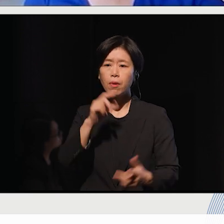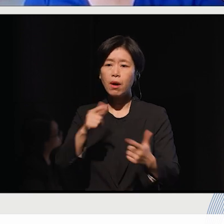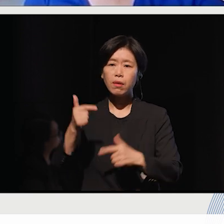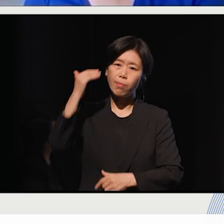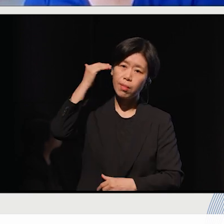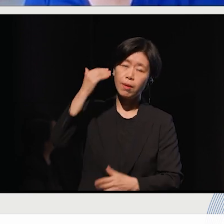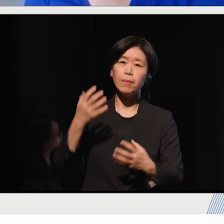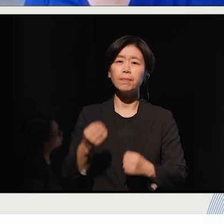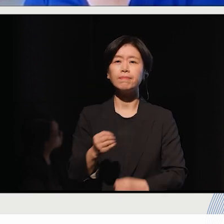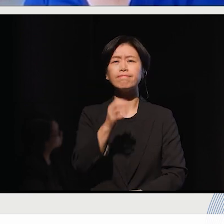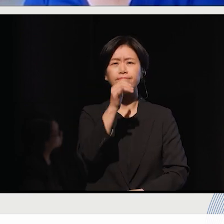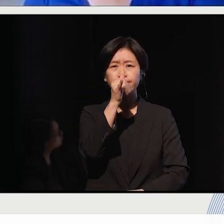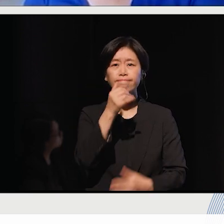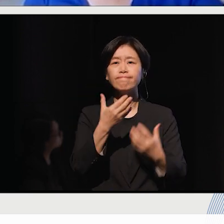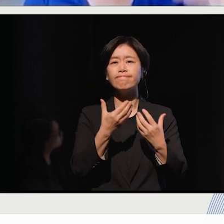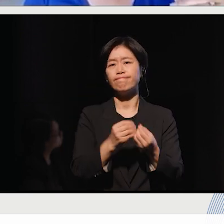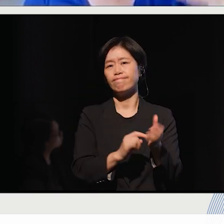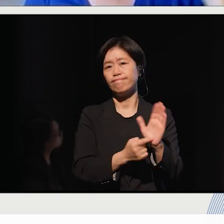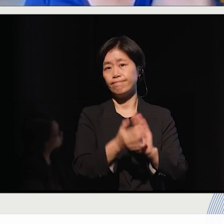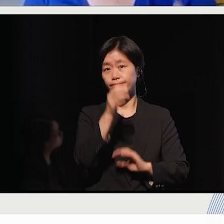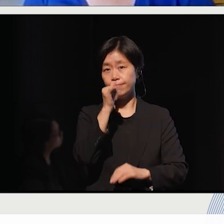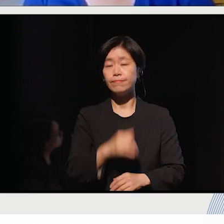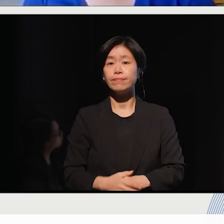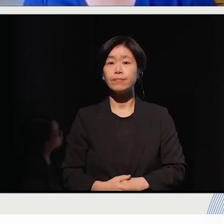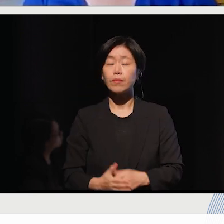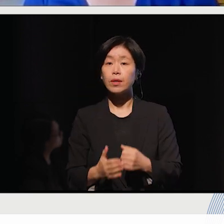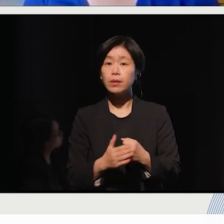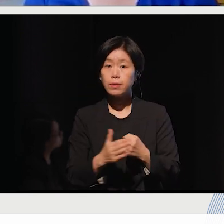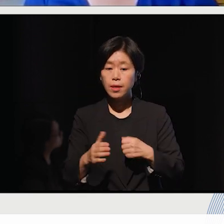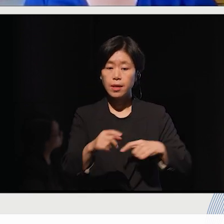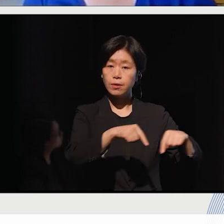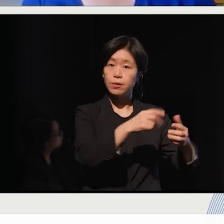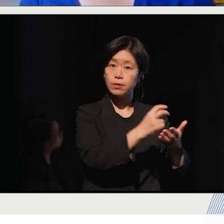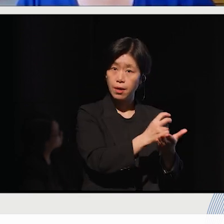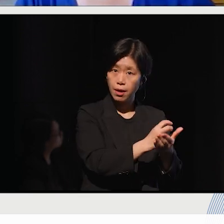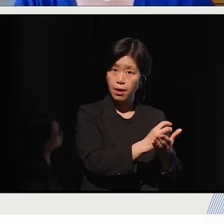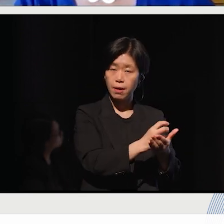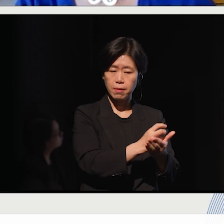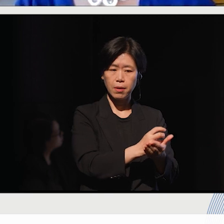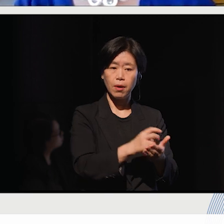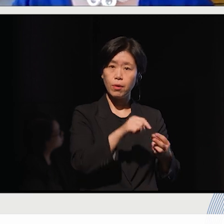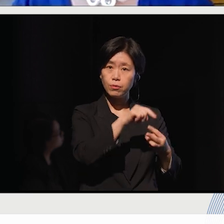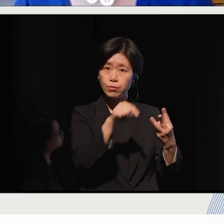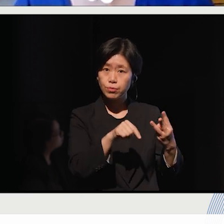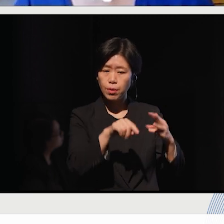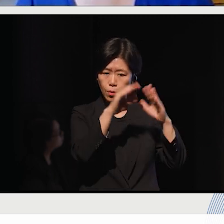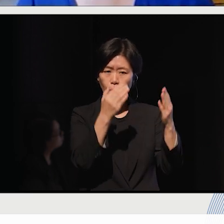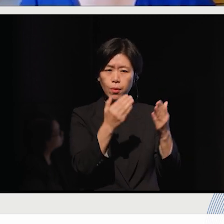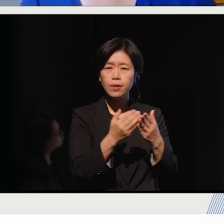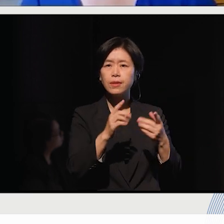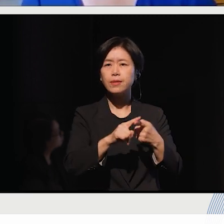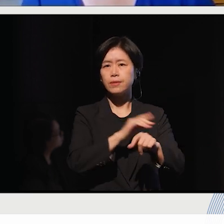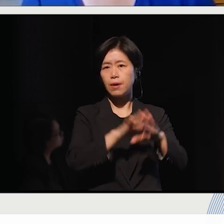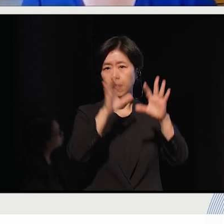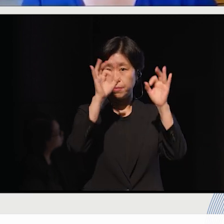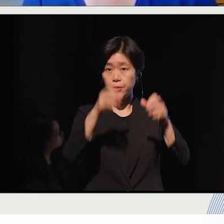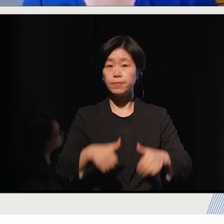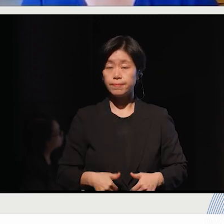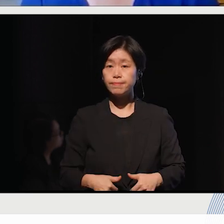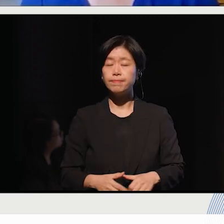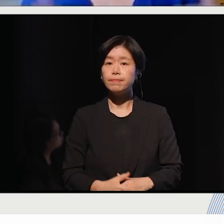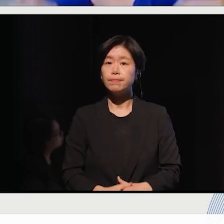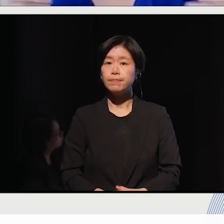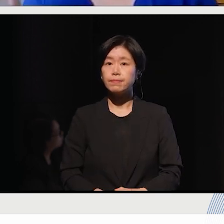and practices, you have to look at all three. One of the other critical things that you have to